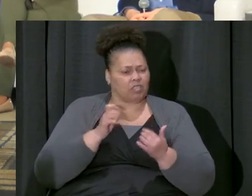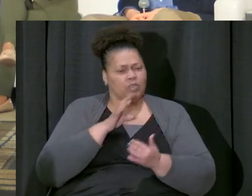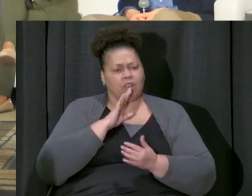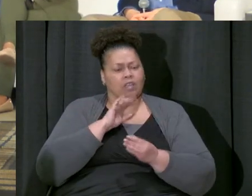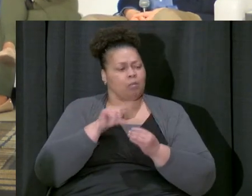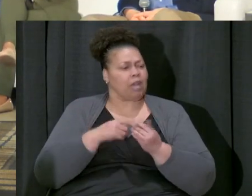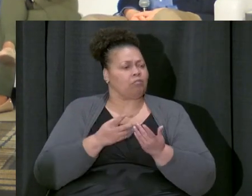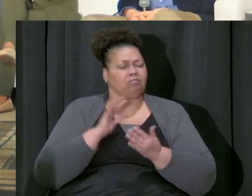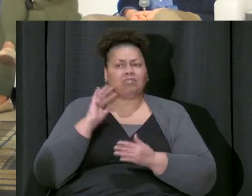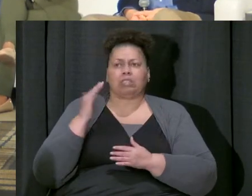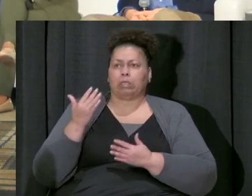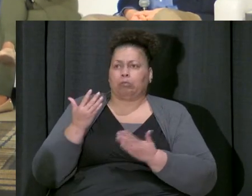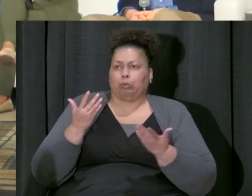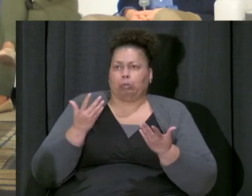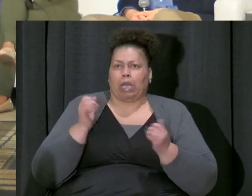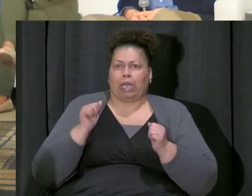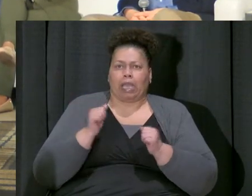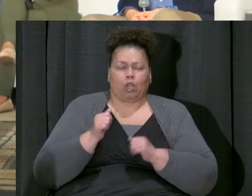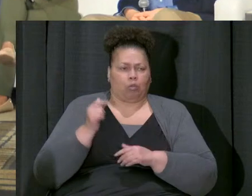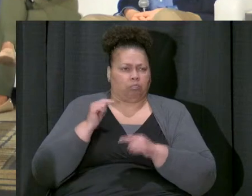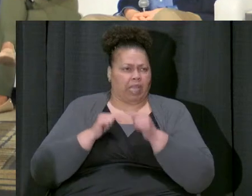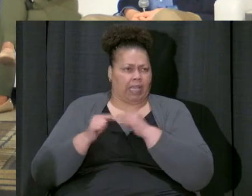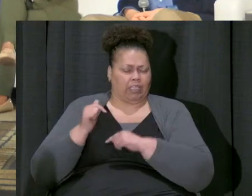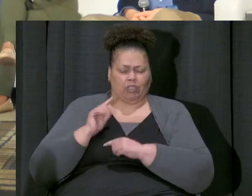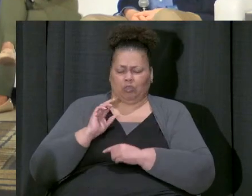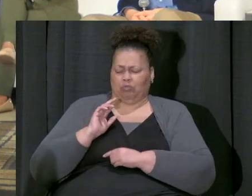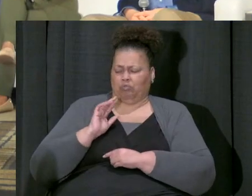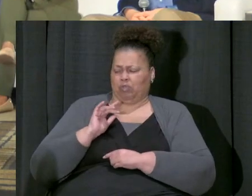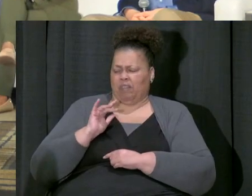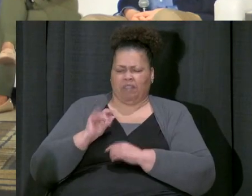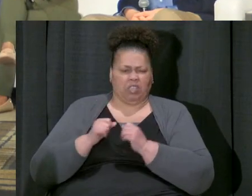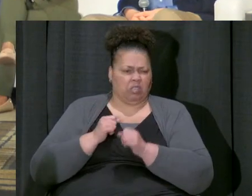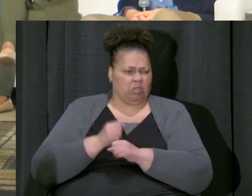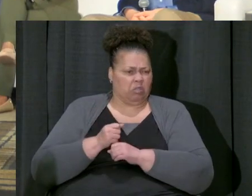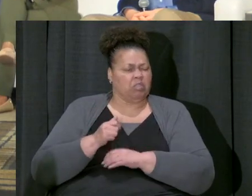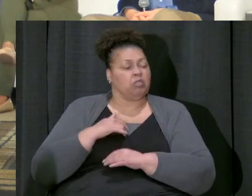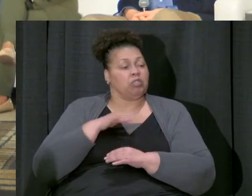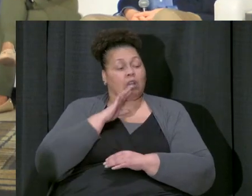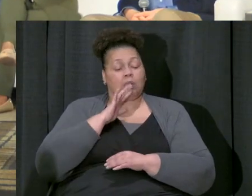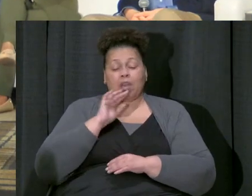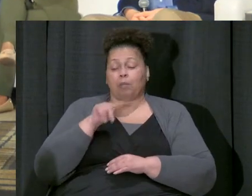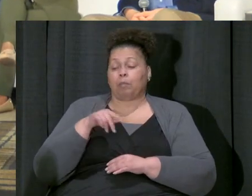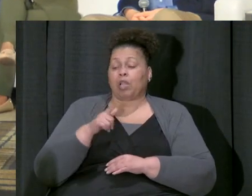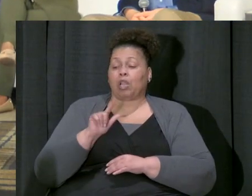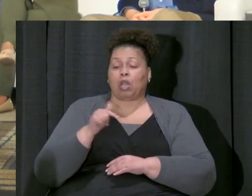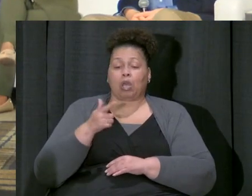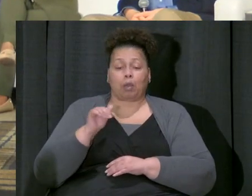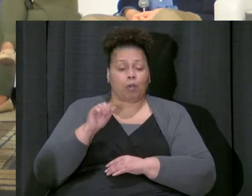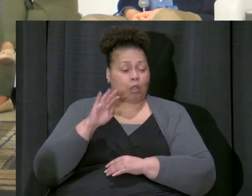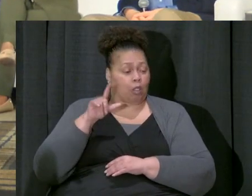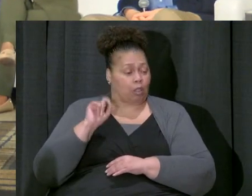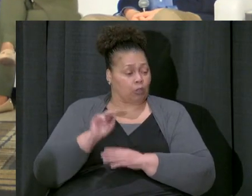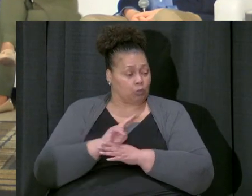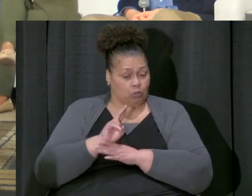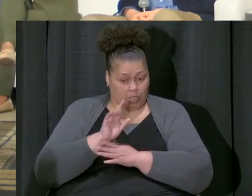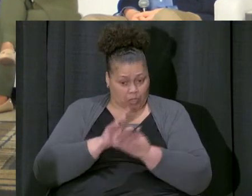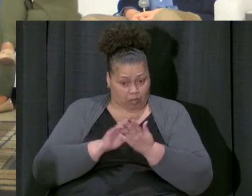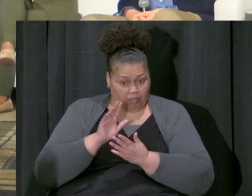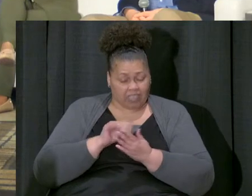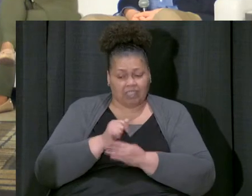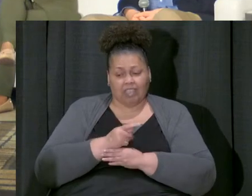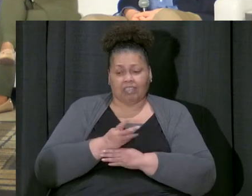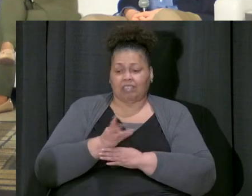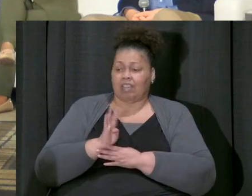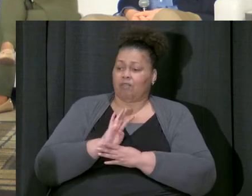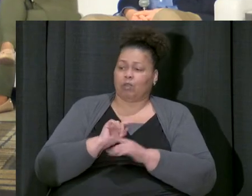to me, I could go back at least 20, 25 years, and we were talking about pluggable user interfaces being used in a number of